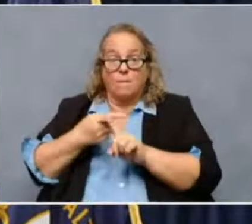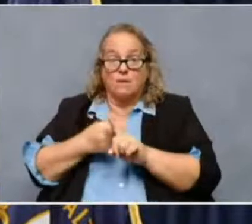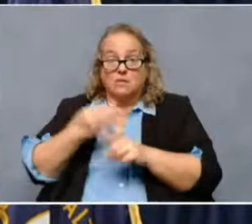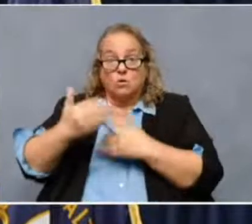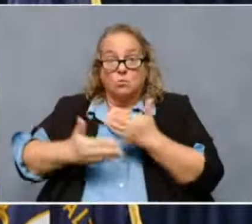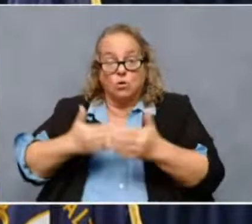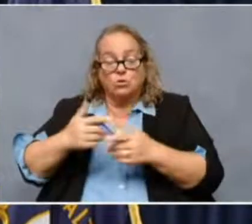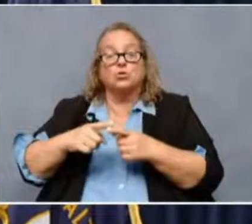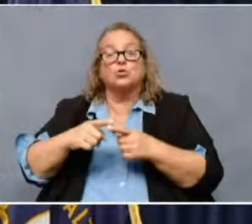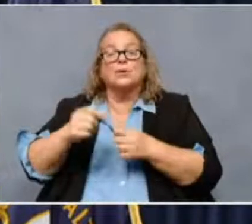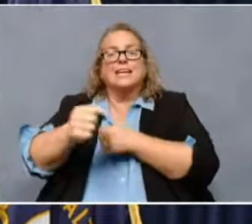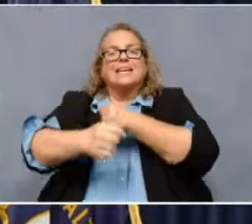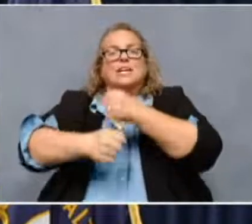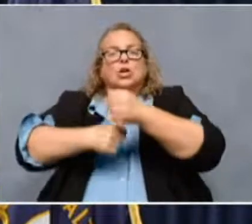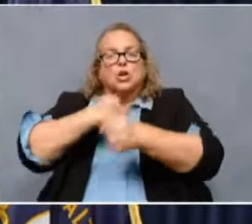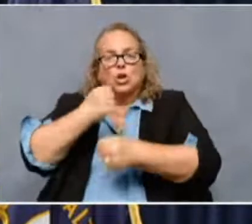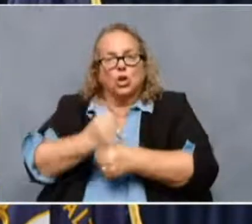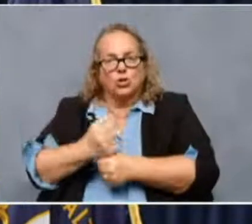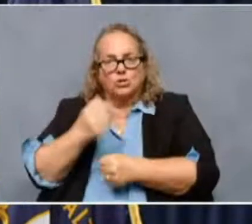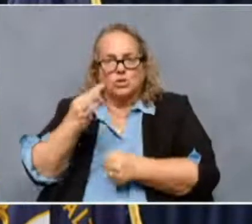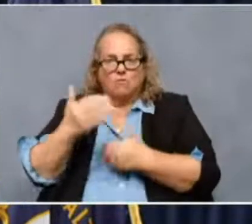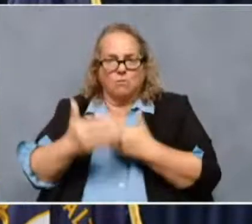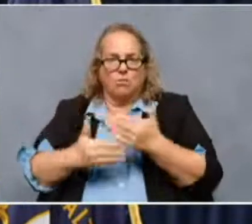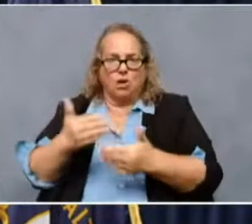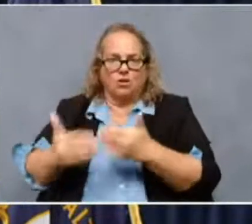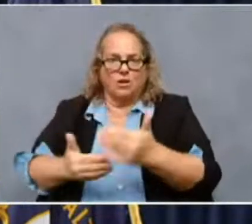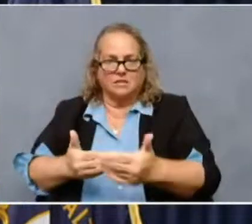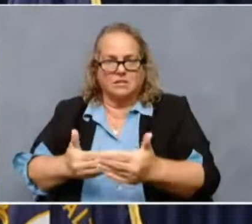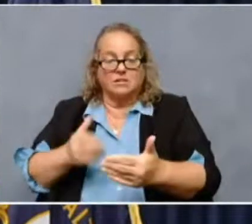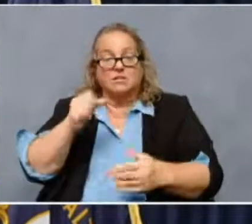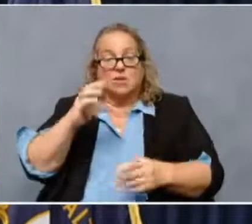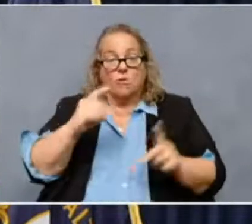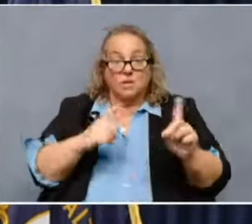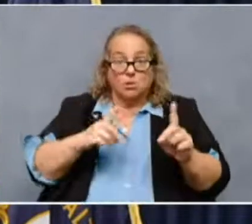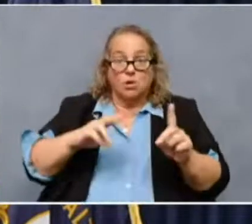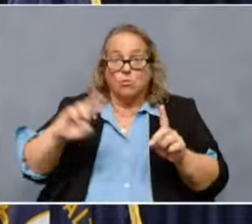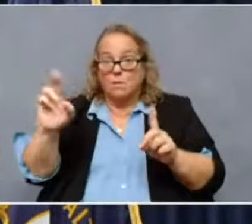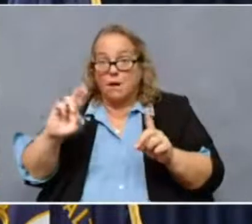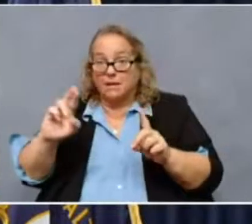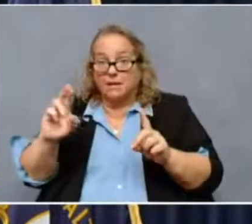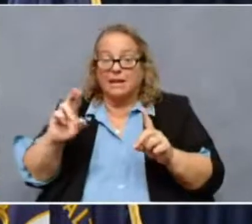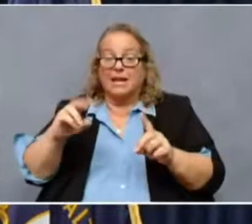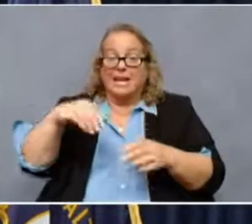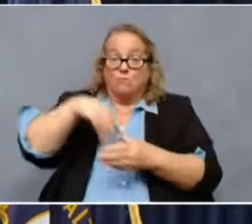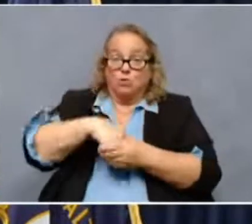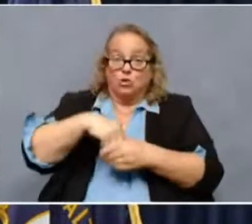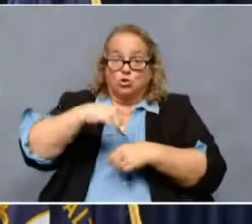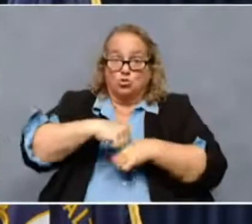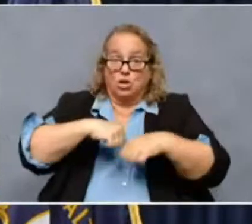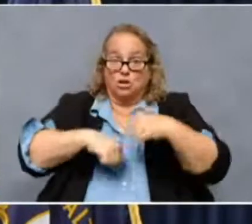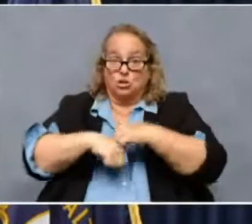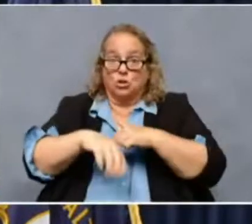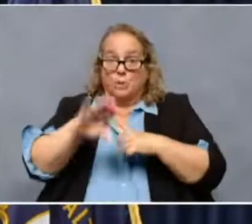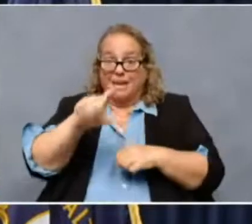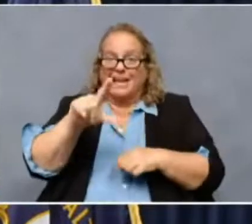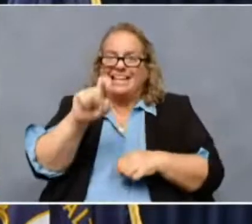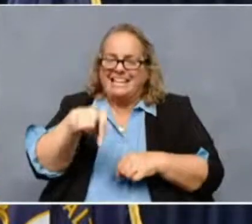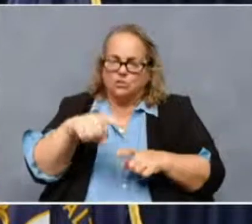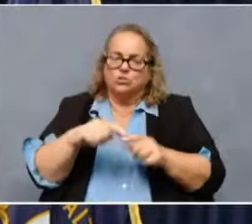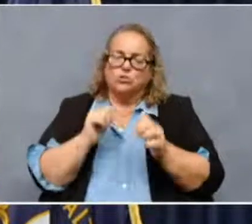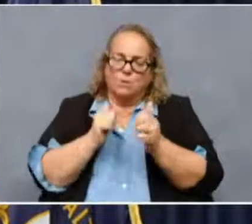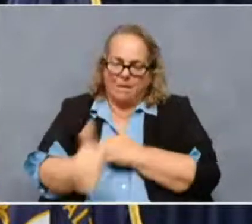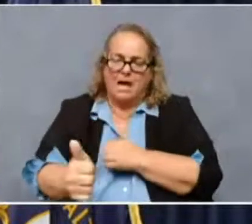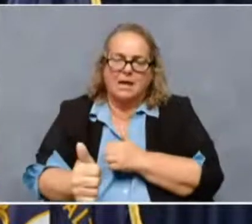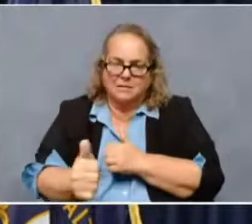progress. That's why I believe that the bipartisan infrastructure bill needs to pass and needs to go ahead and pass